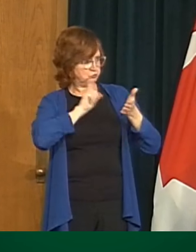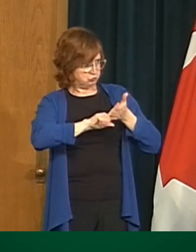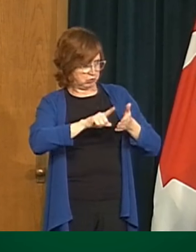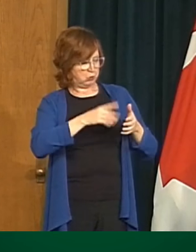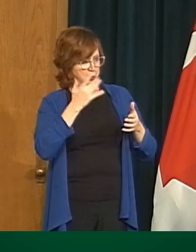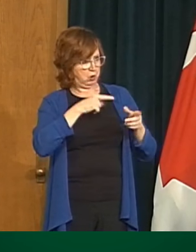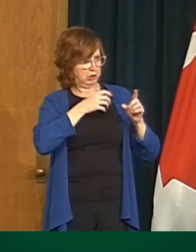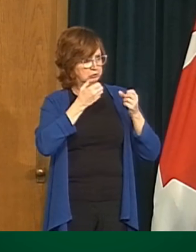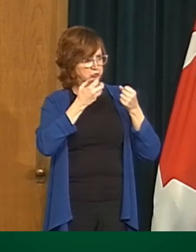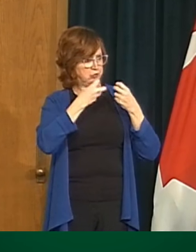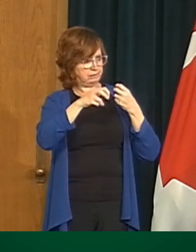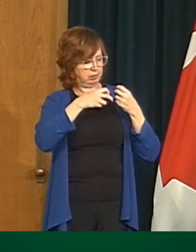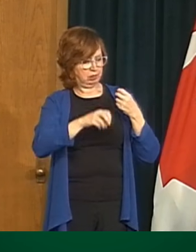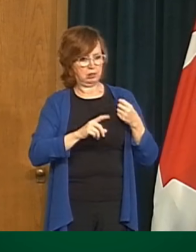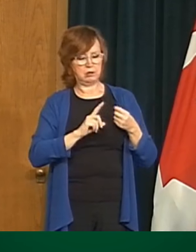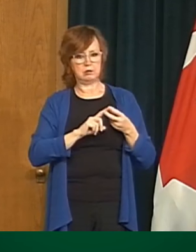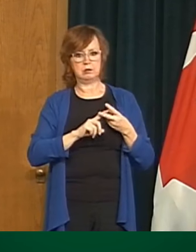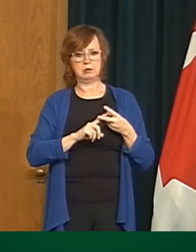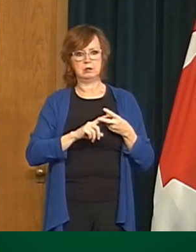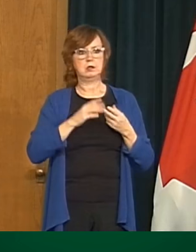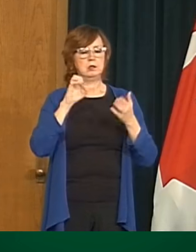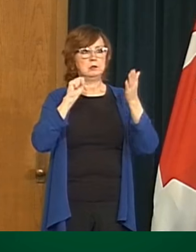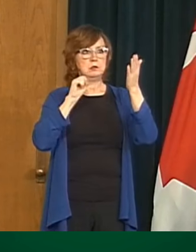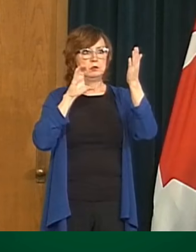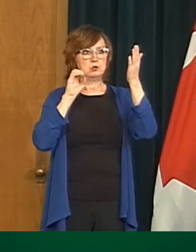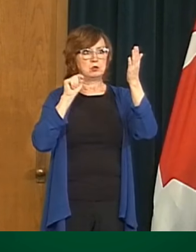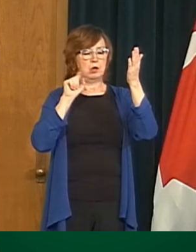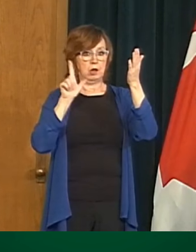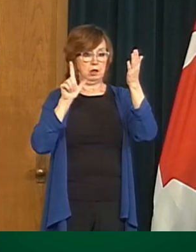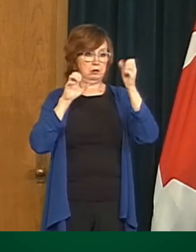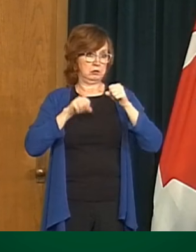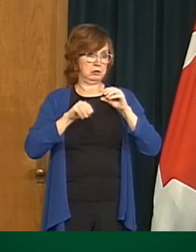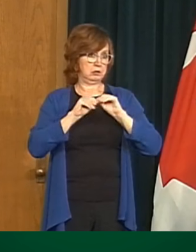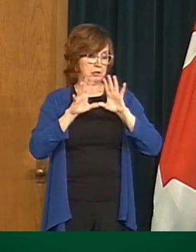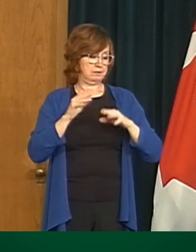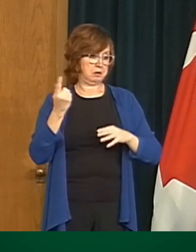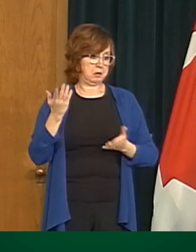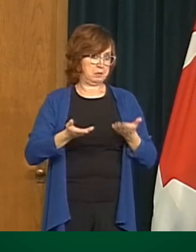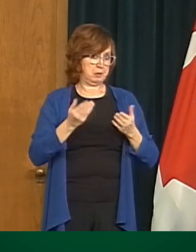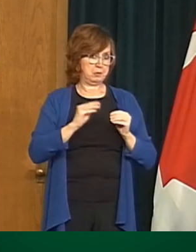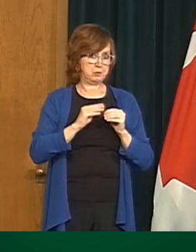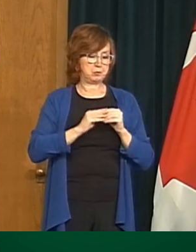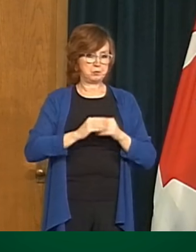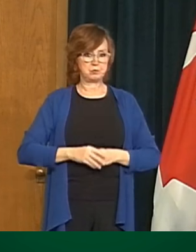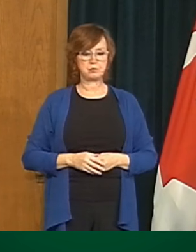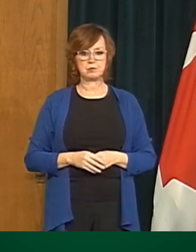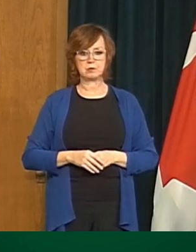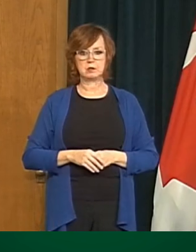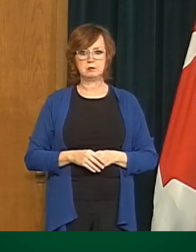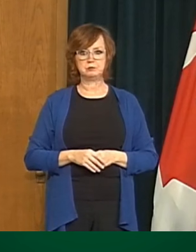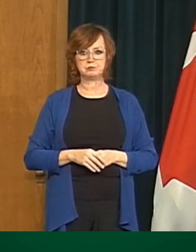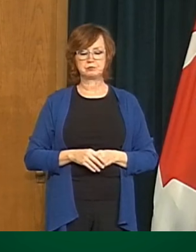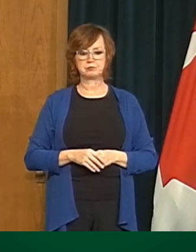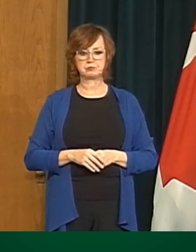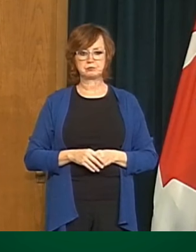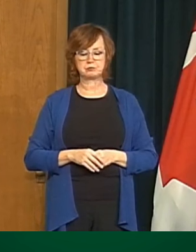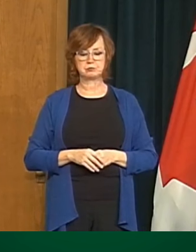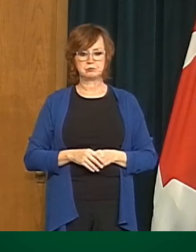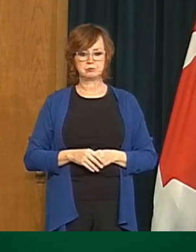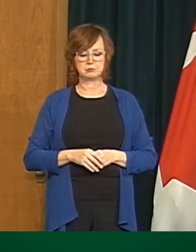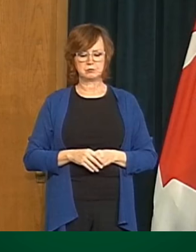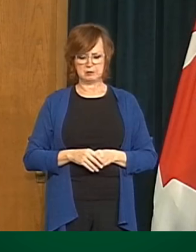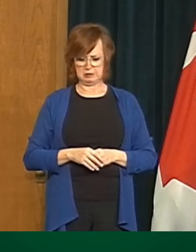provide surge testing into those communities. That's why we have provided, I believe by today or